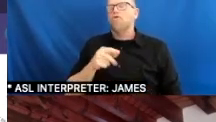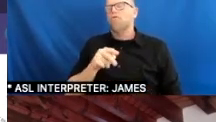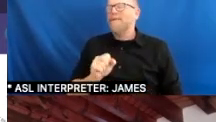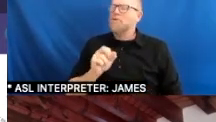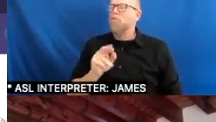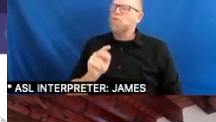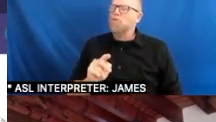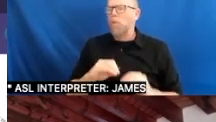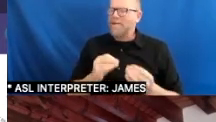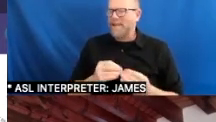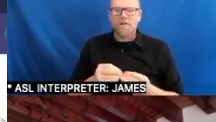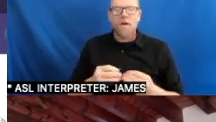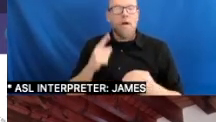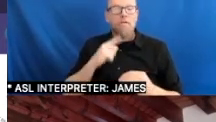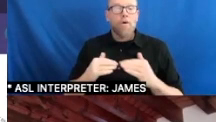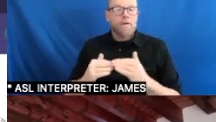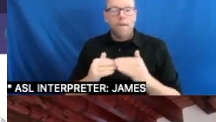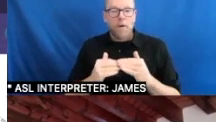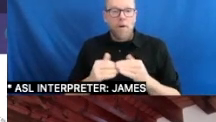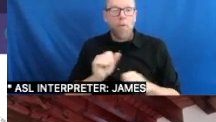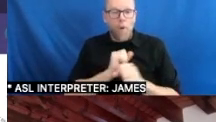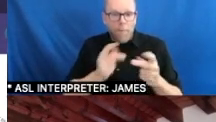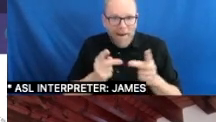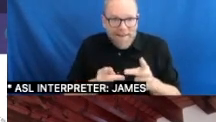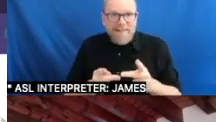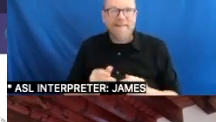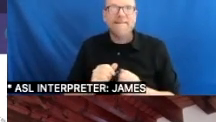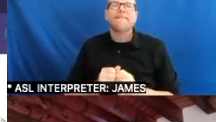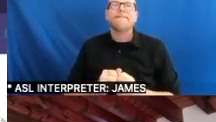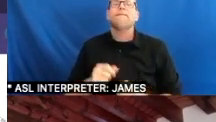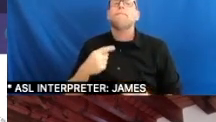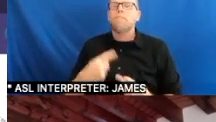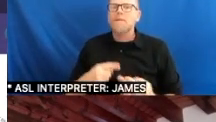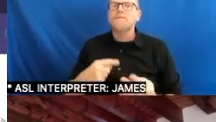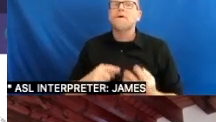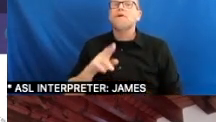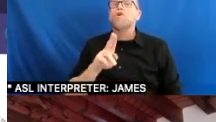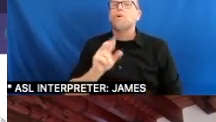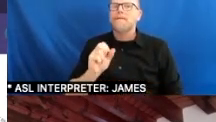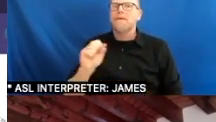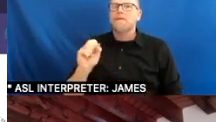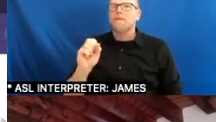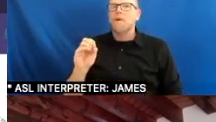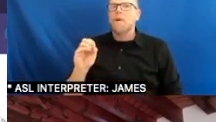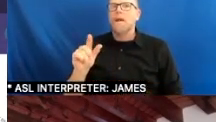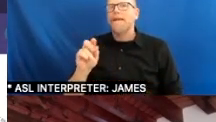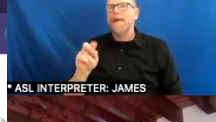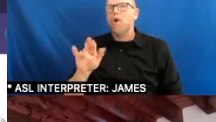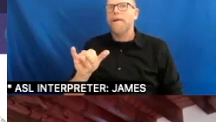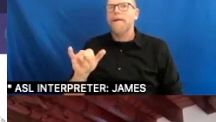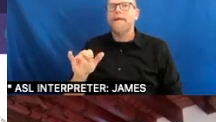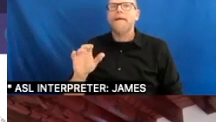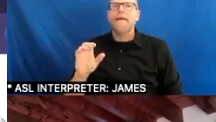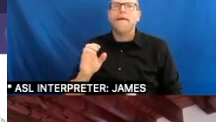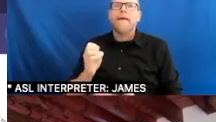of democratic workplaces and worker cooperatives. There's the U.S. Solidarity Economy Network, which is trying to bring